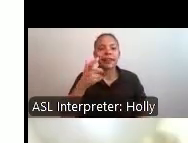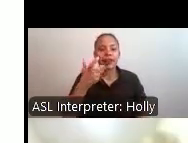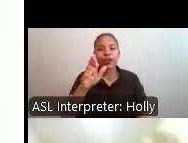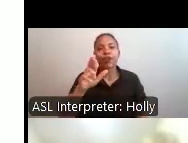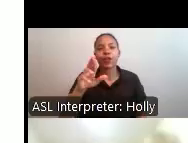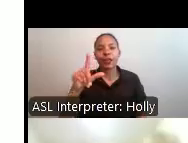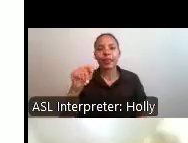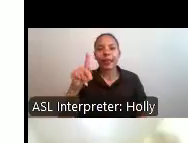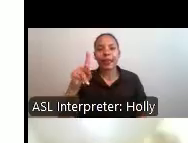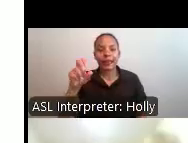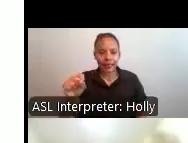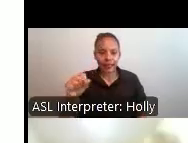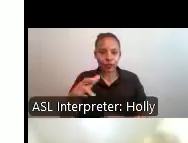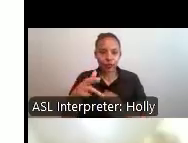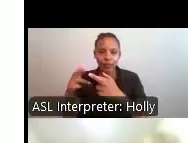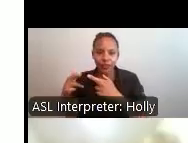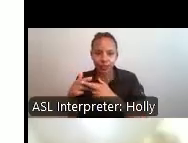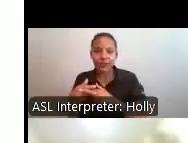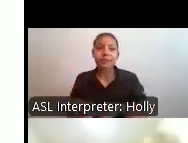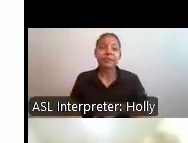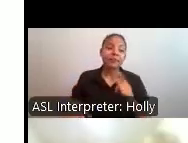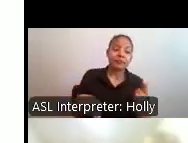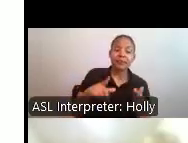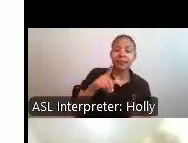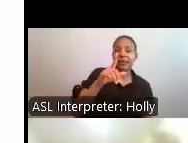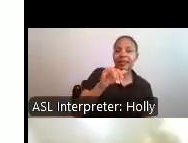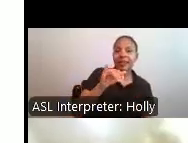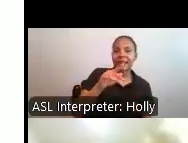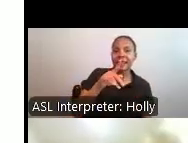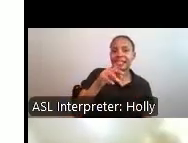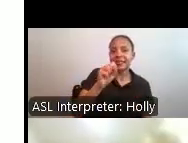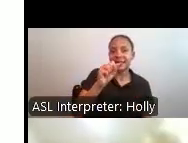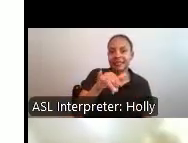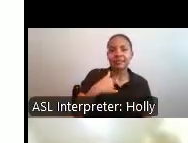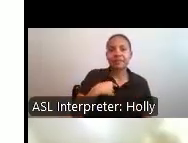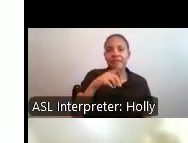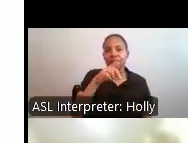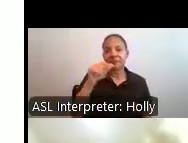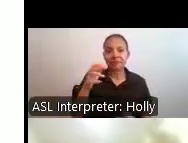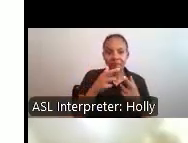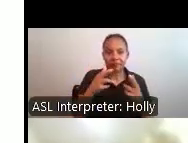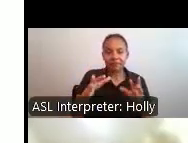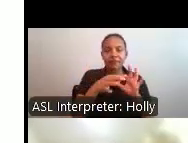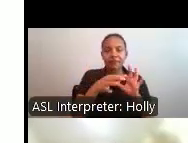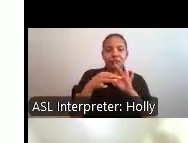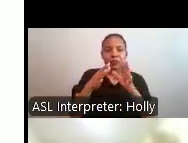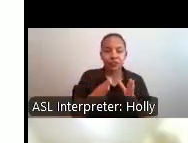Hi, everyone. Lindsay Murphy, Disability Resource Coordinator for Monroe County here at Rochester Works.